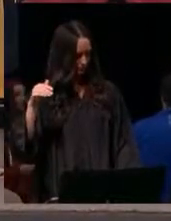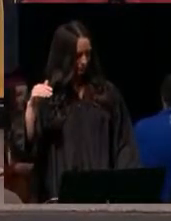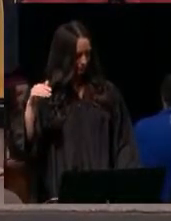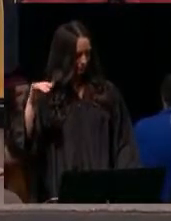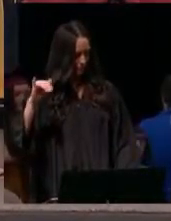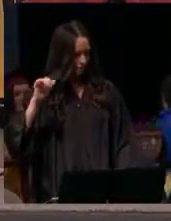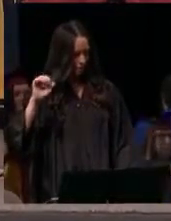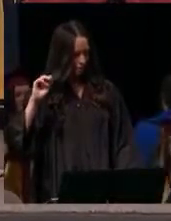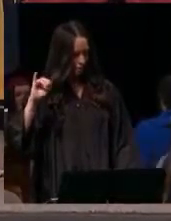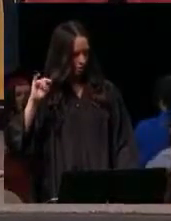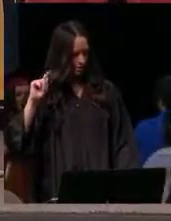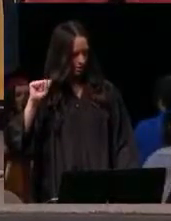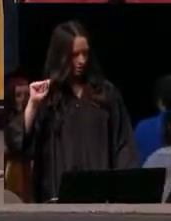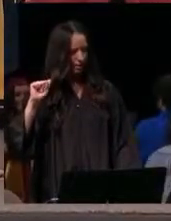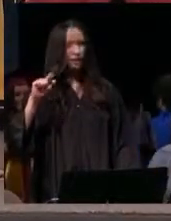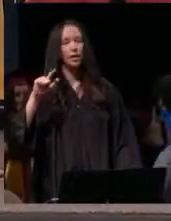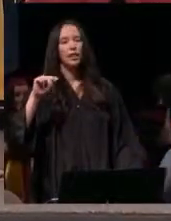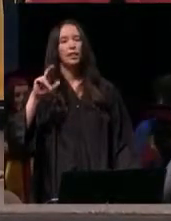Janita Luckett.